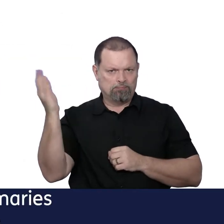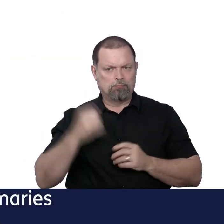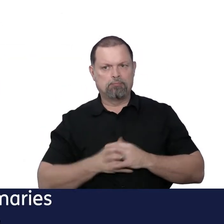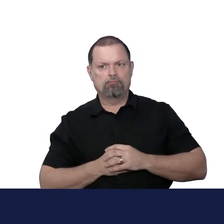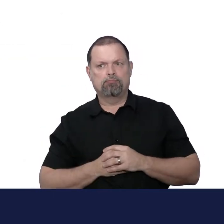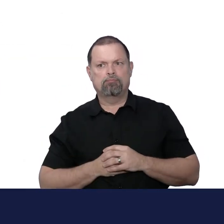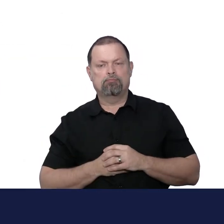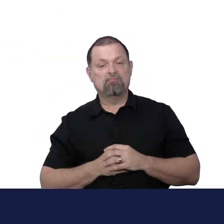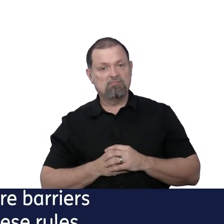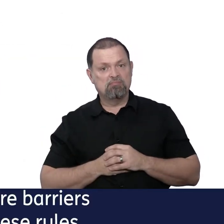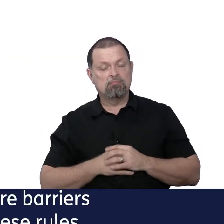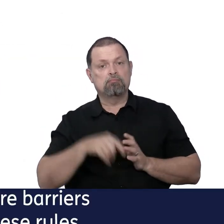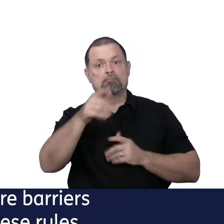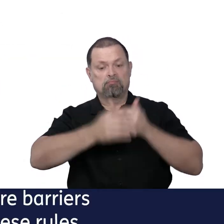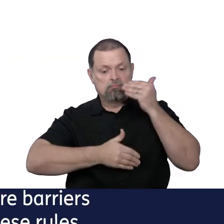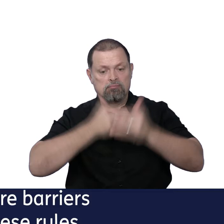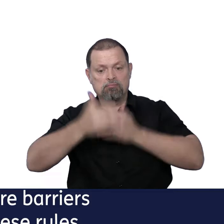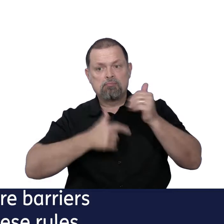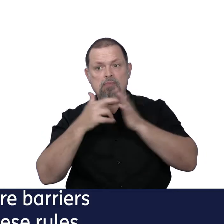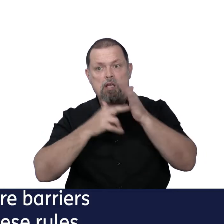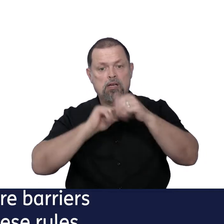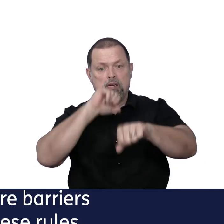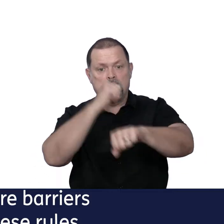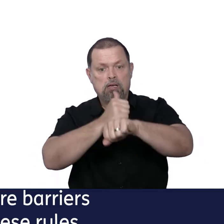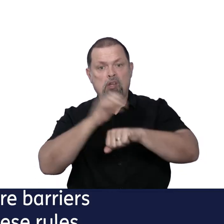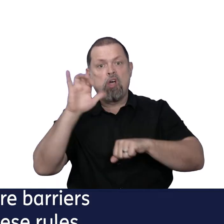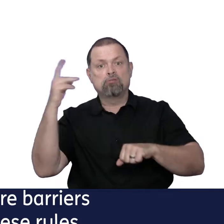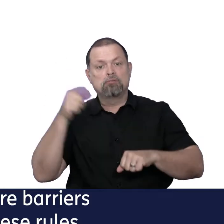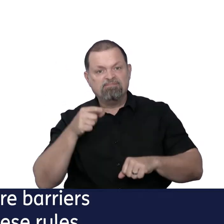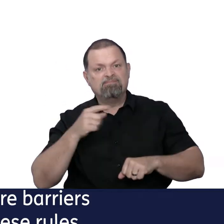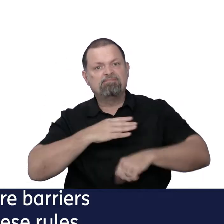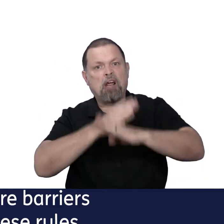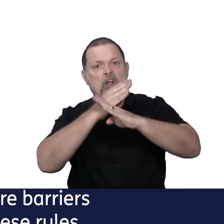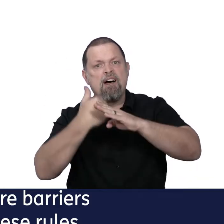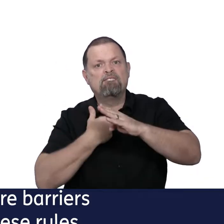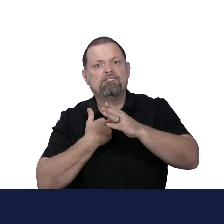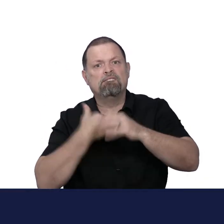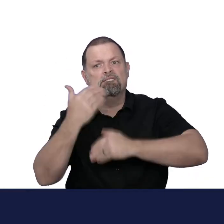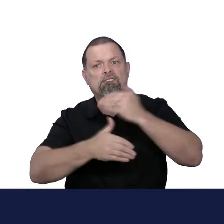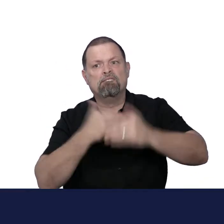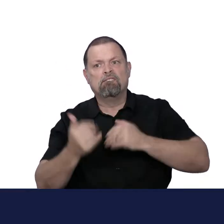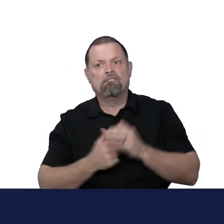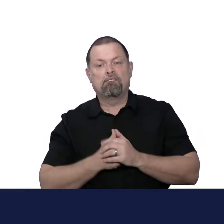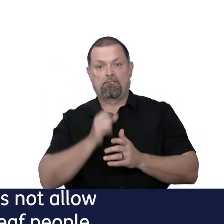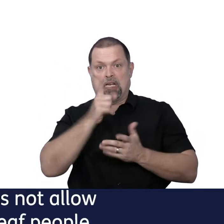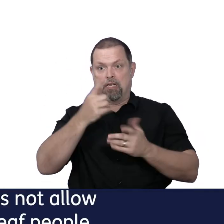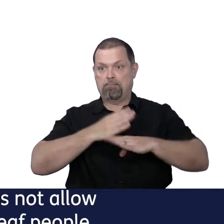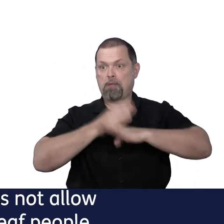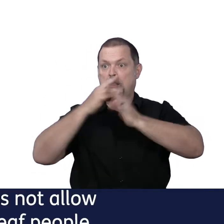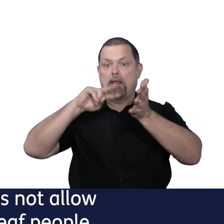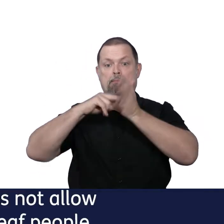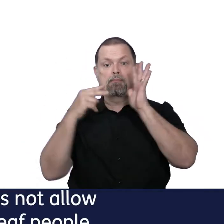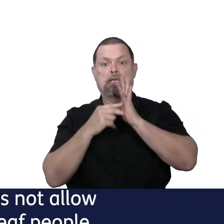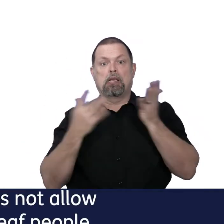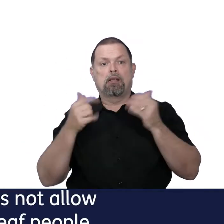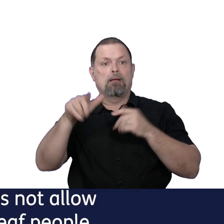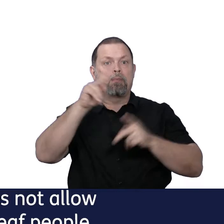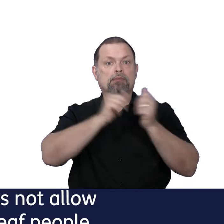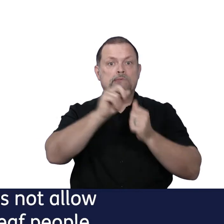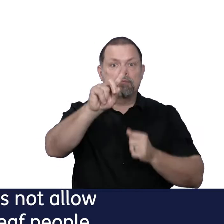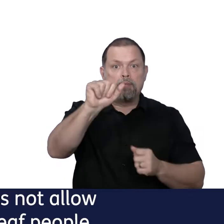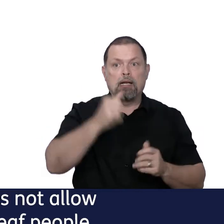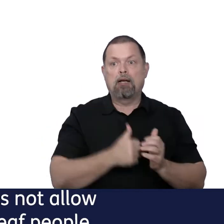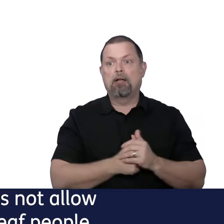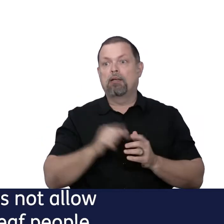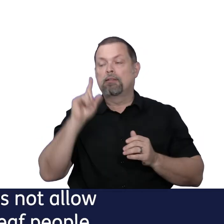Arch's website. Arch has found that there are barriers in the process of making these rules. A barrier is anything that does